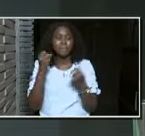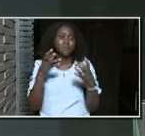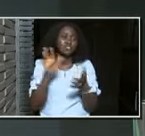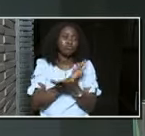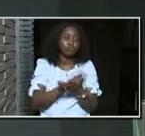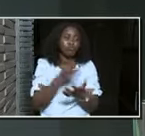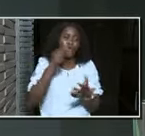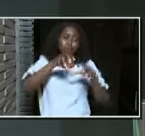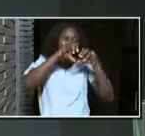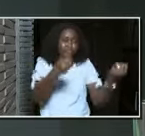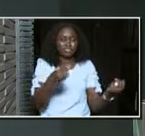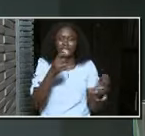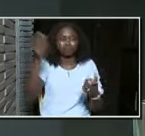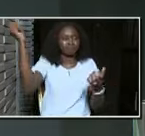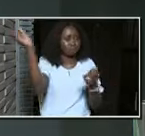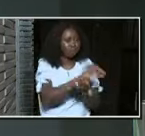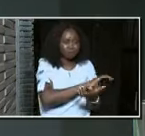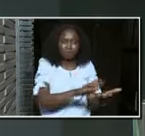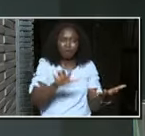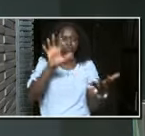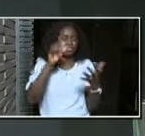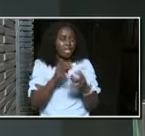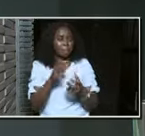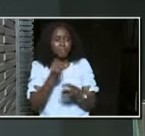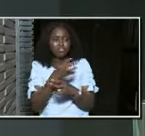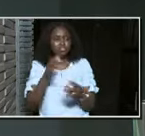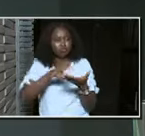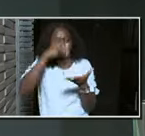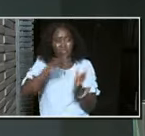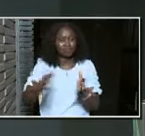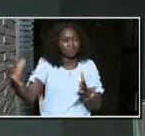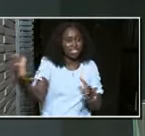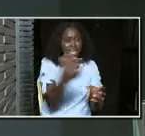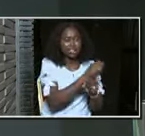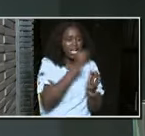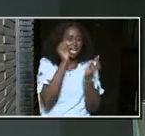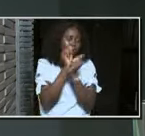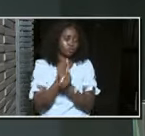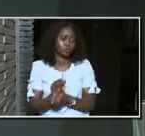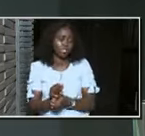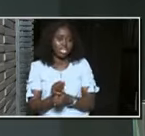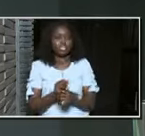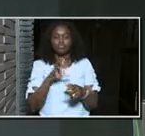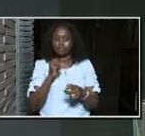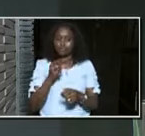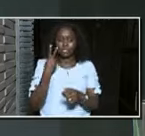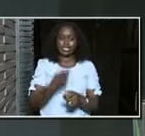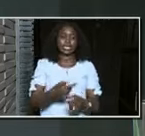down, so many students were picked, and so on and so forth. So security is key.